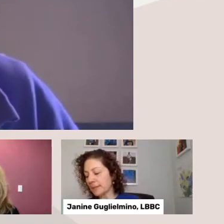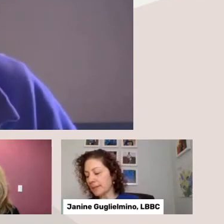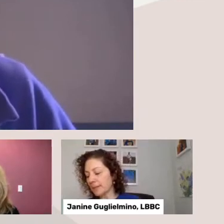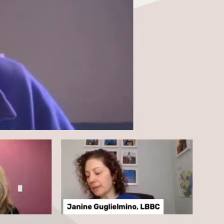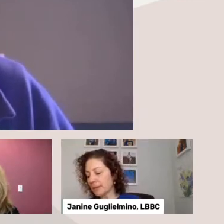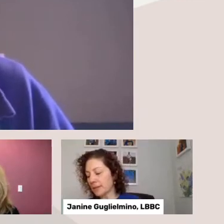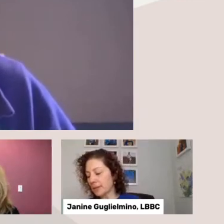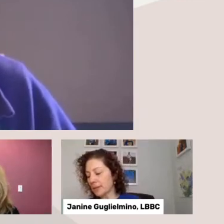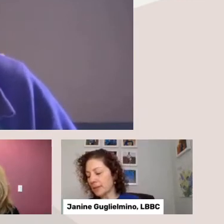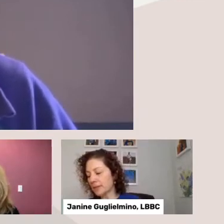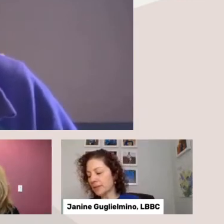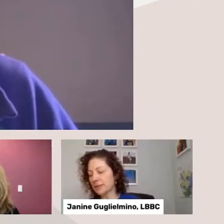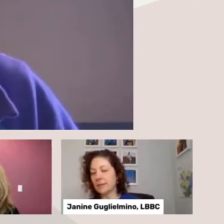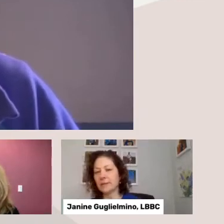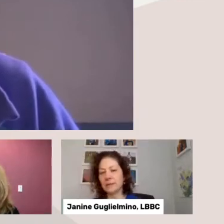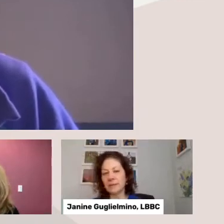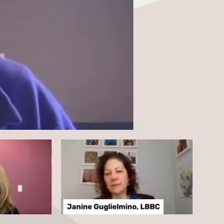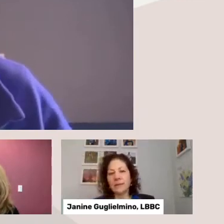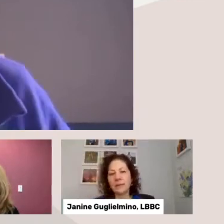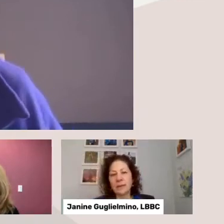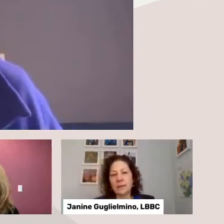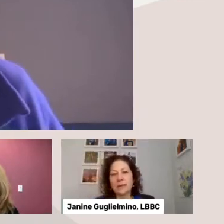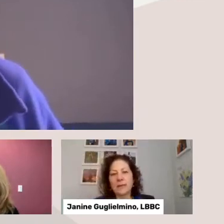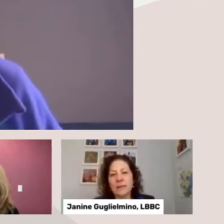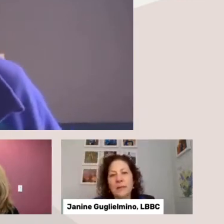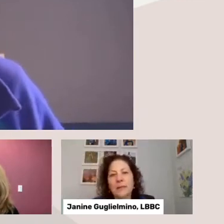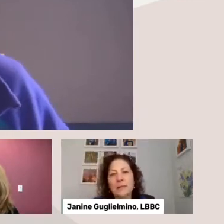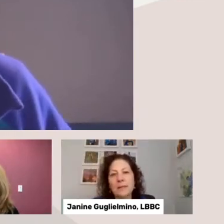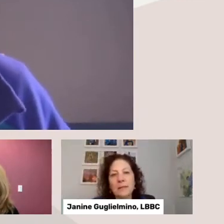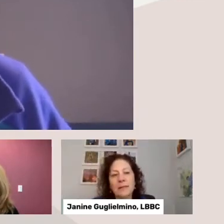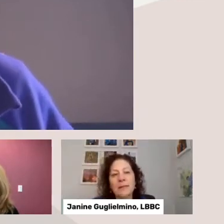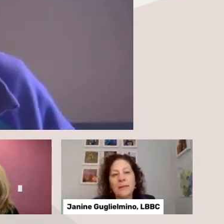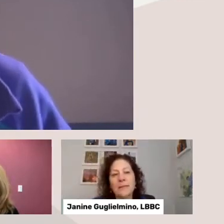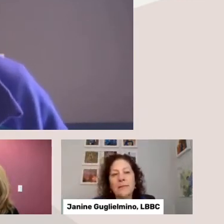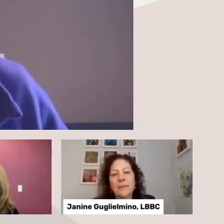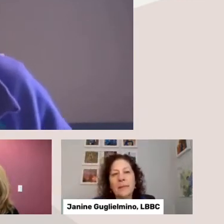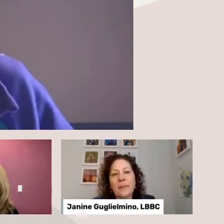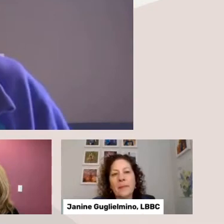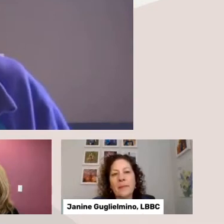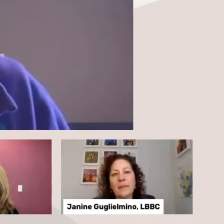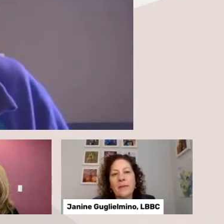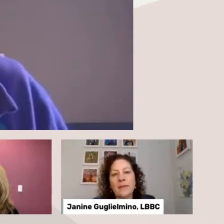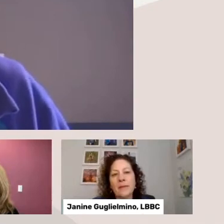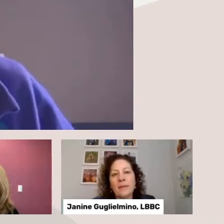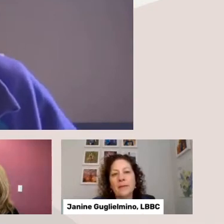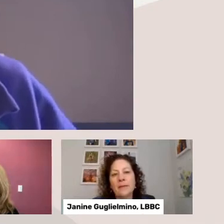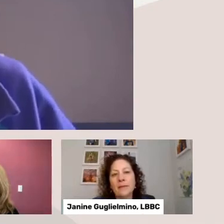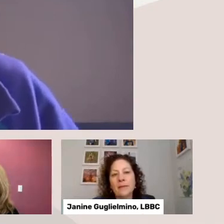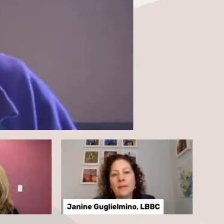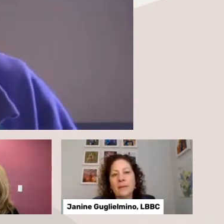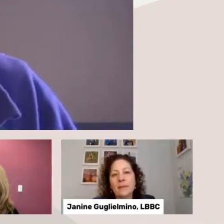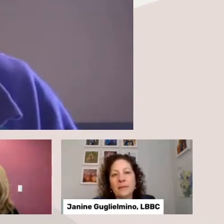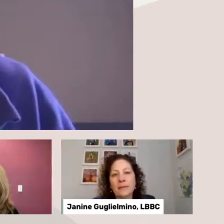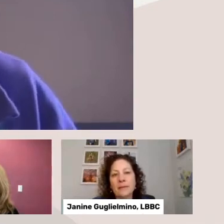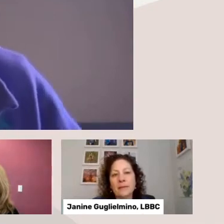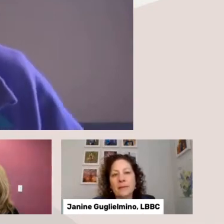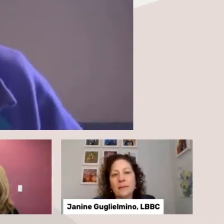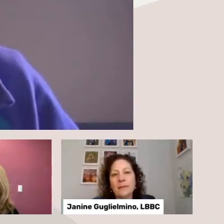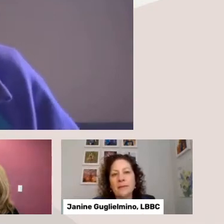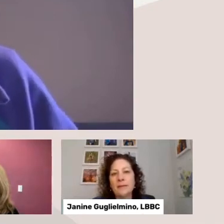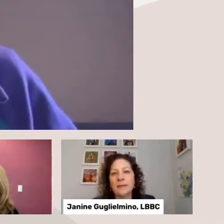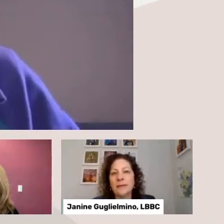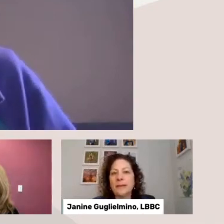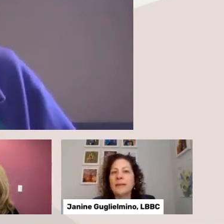our brains and we have to use the knowledge from these clinical trials to extrapolate the data